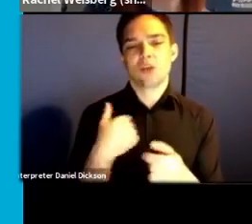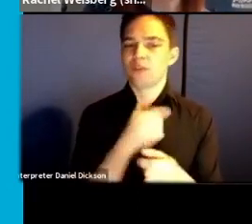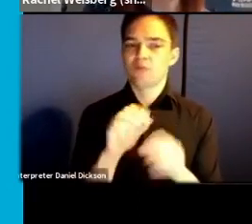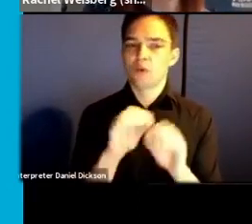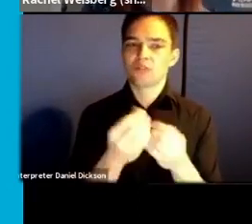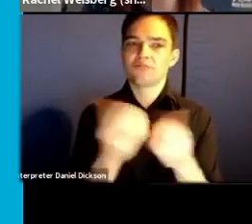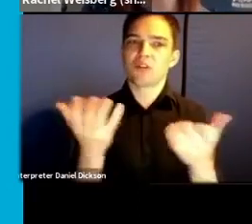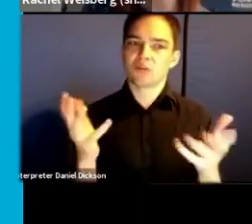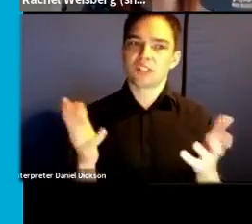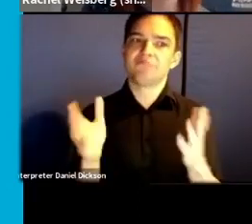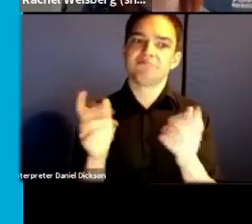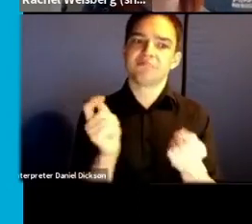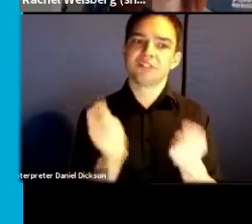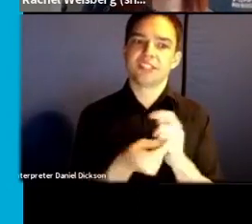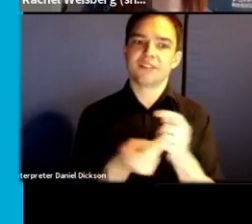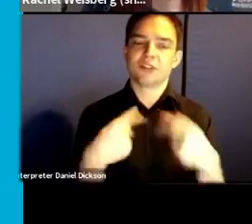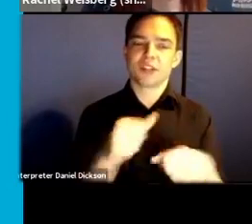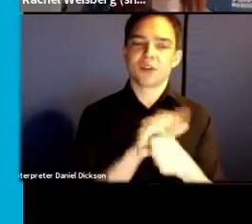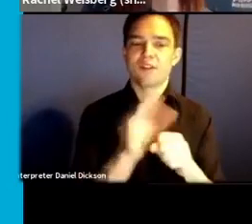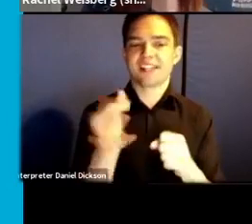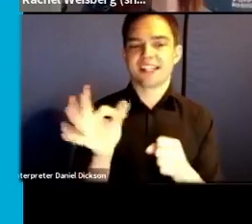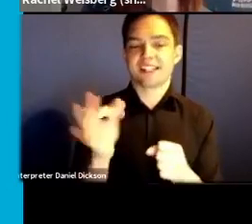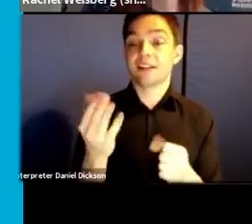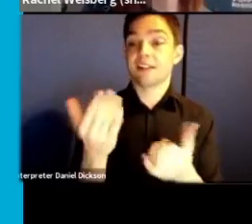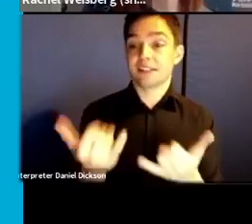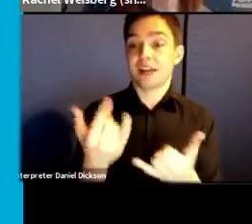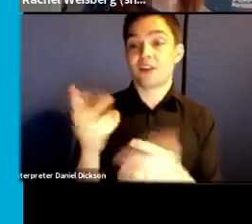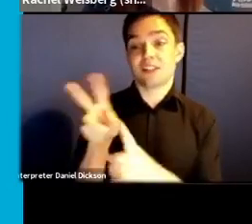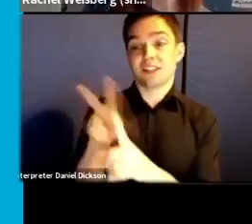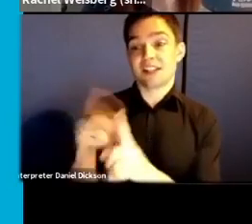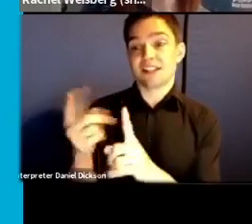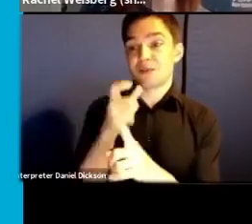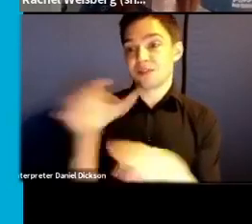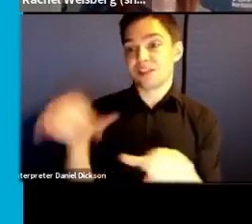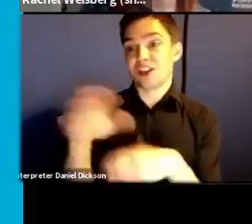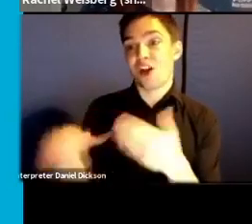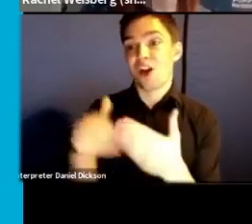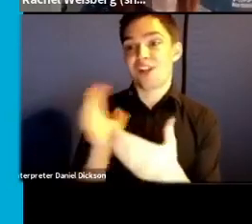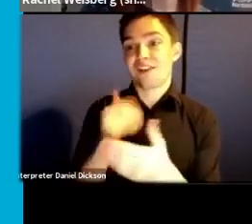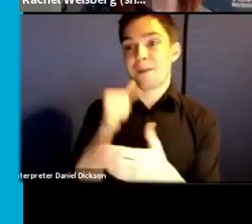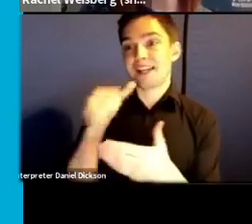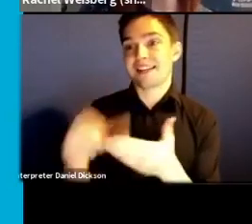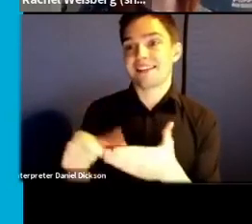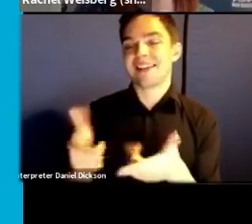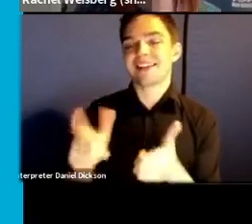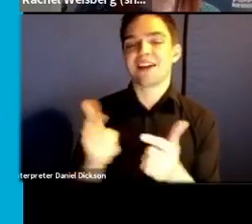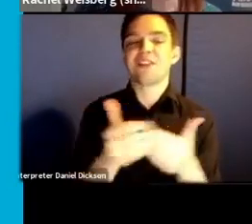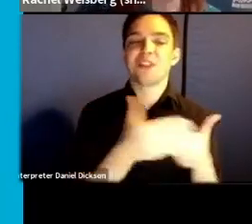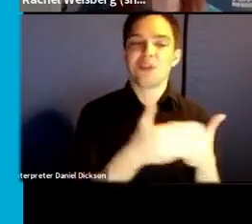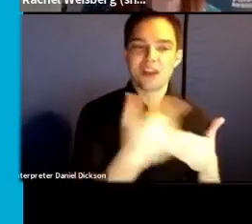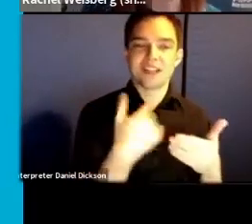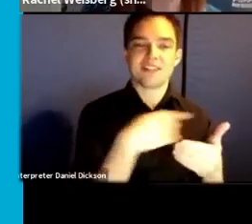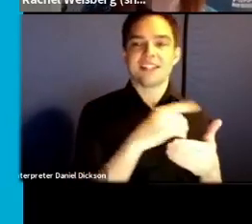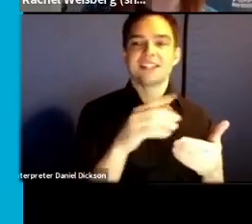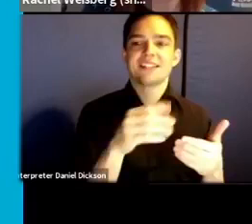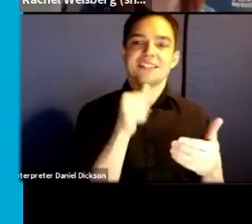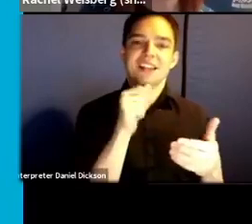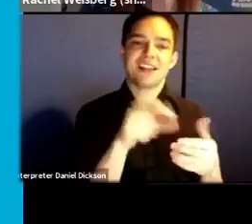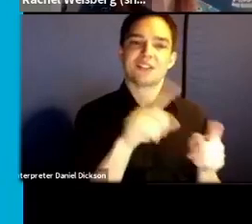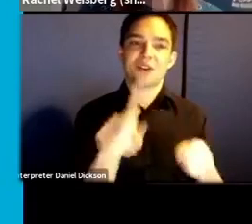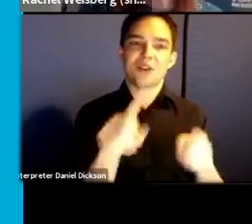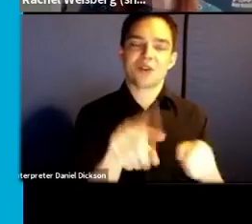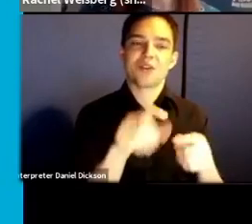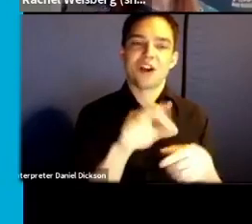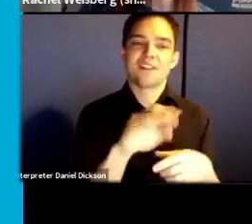during COVID-19. And now we have someone who does all of our mail, so it enables the rest of us kind of not to have to go to the office to